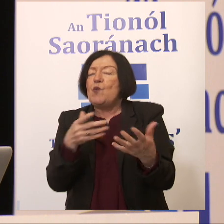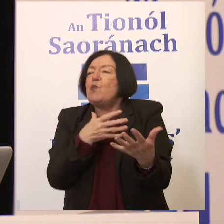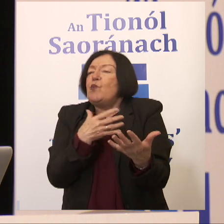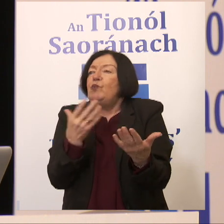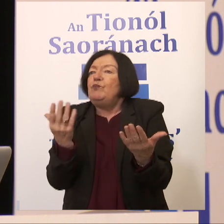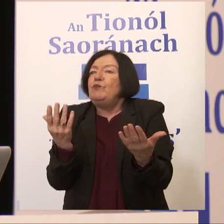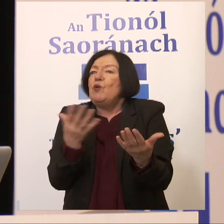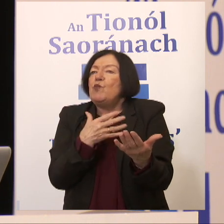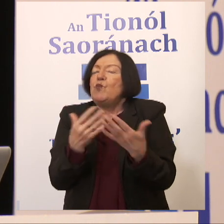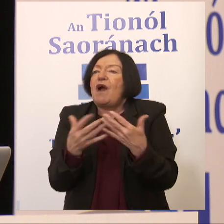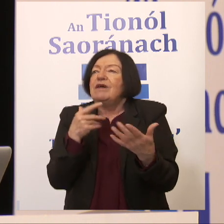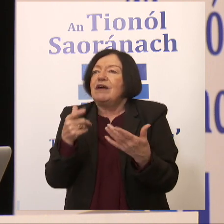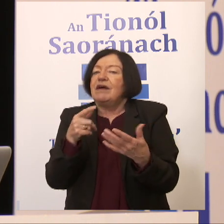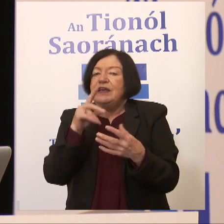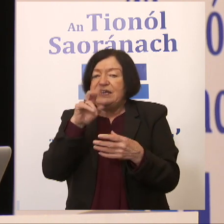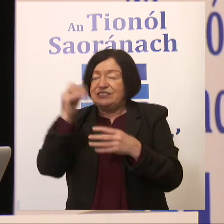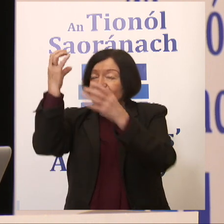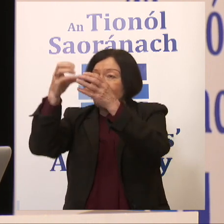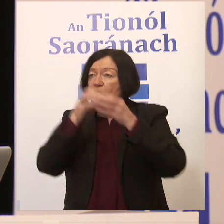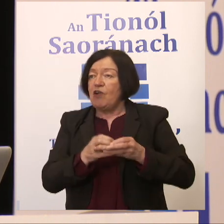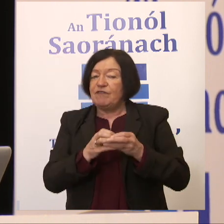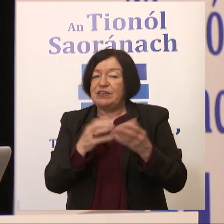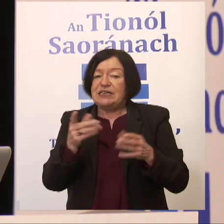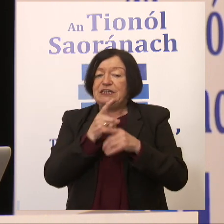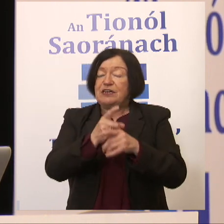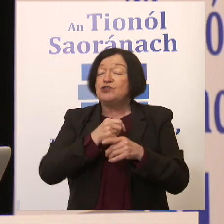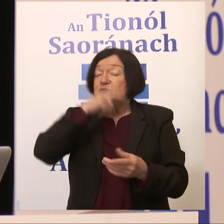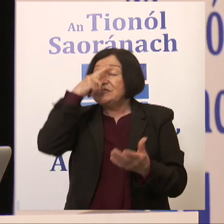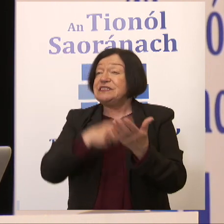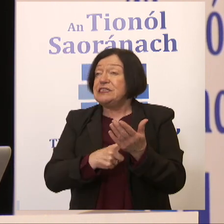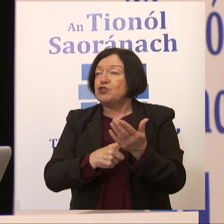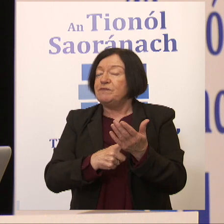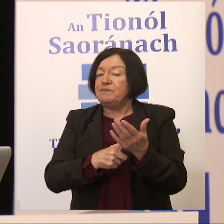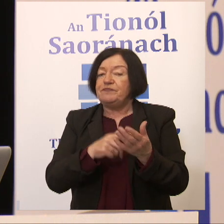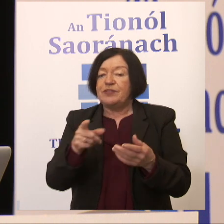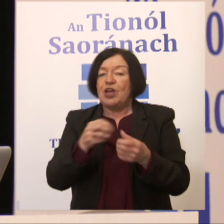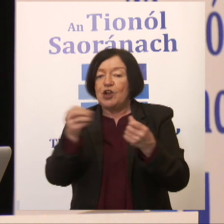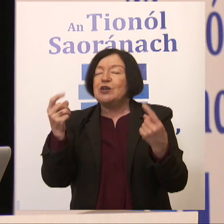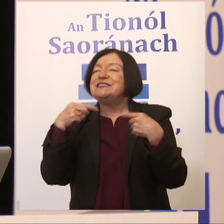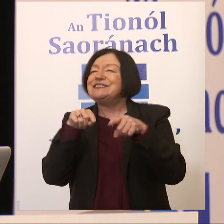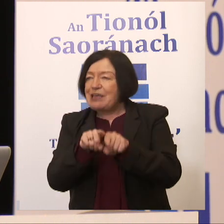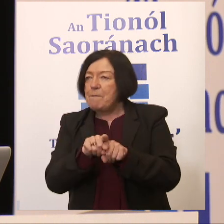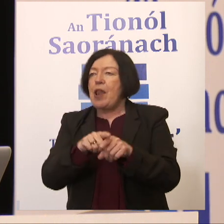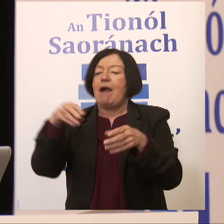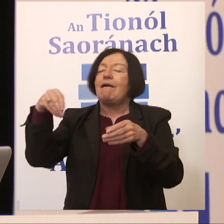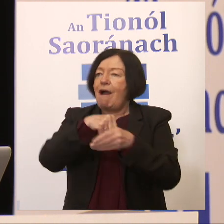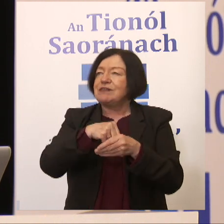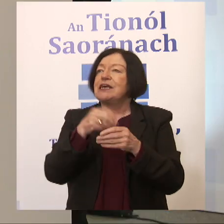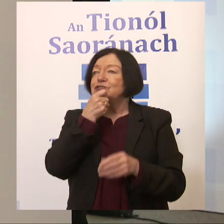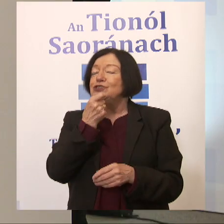that are devolved, subject to devolved decision making in other similar contexts to